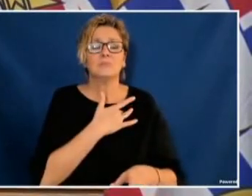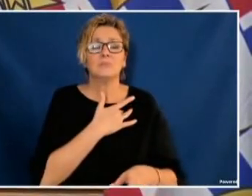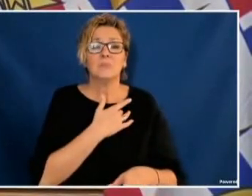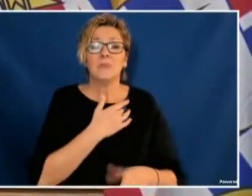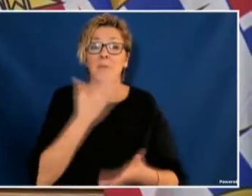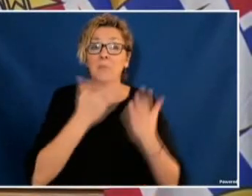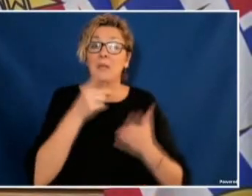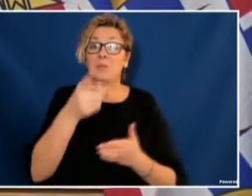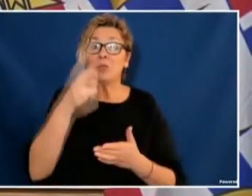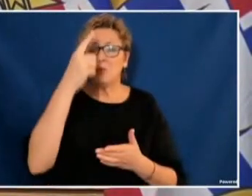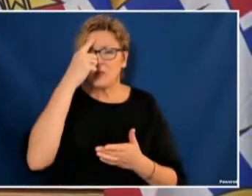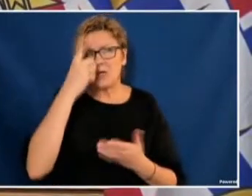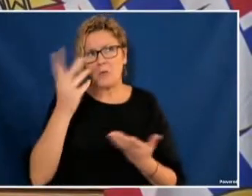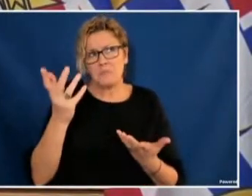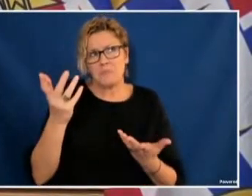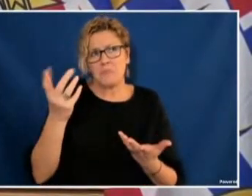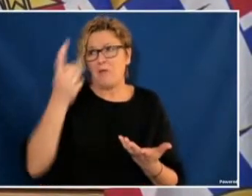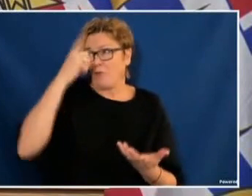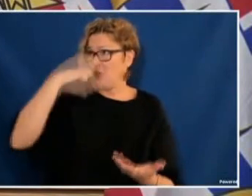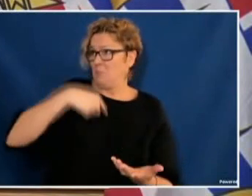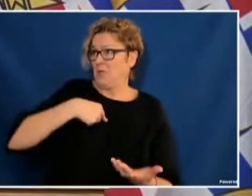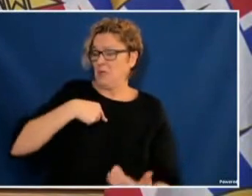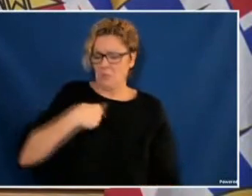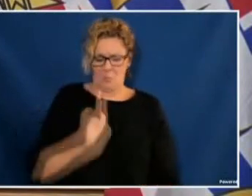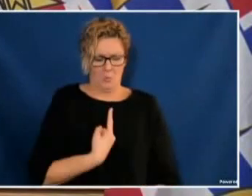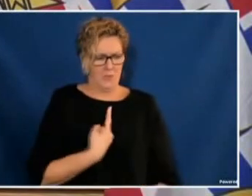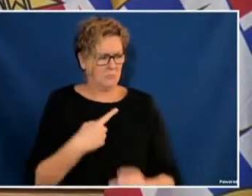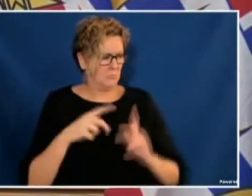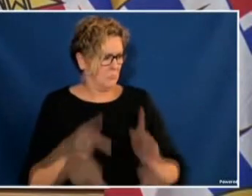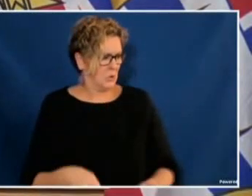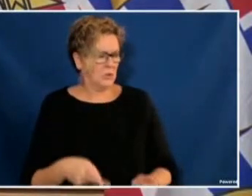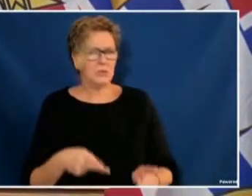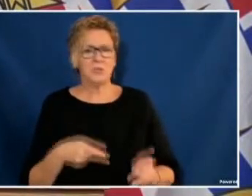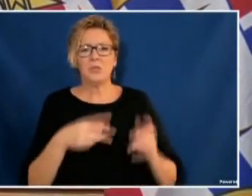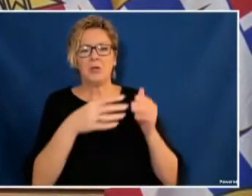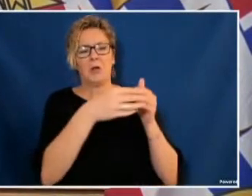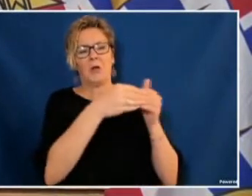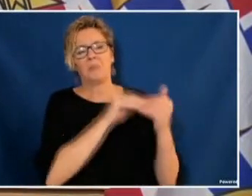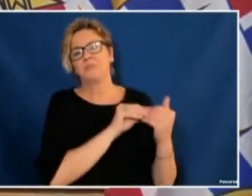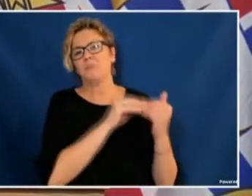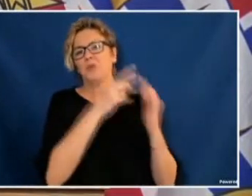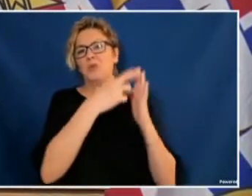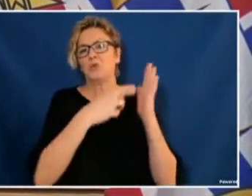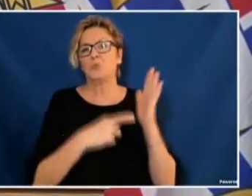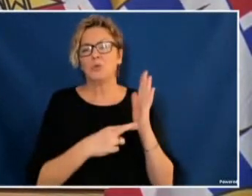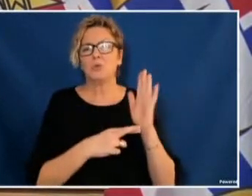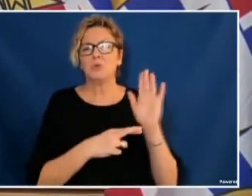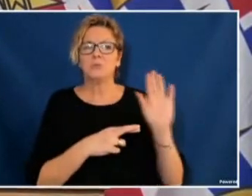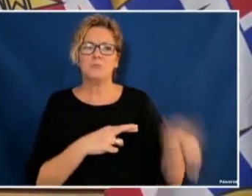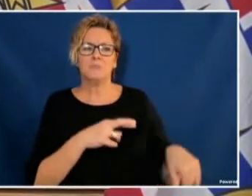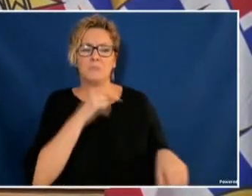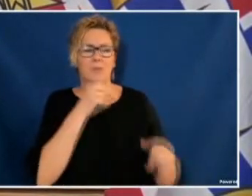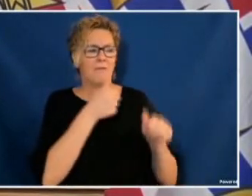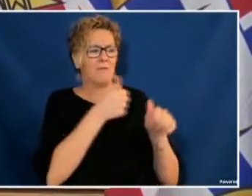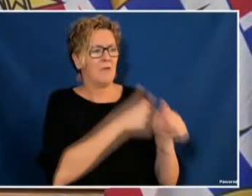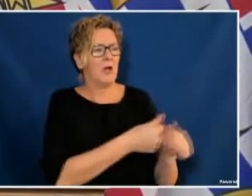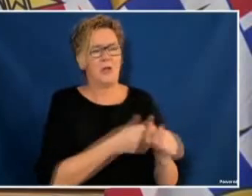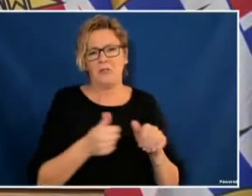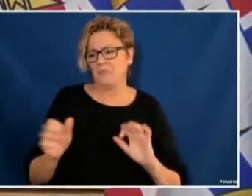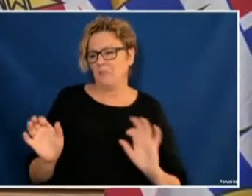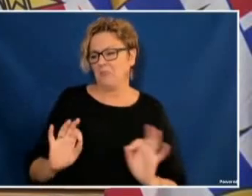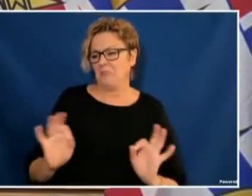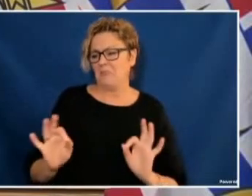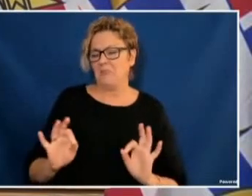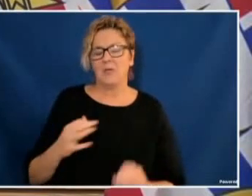We are facing a significant storm surge, and this is why right now we